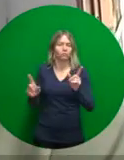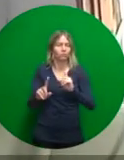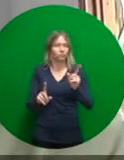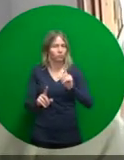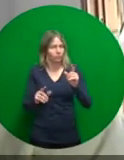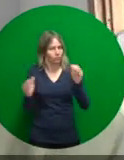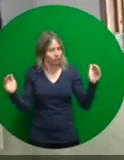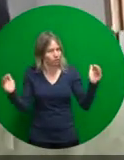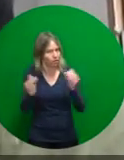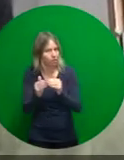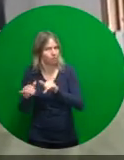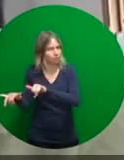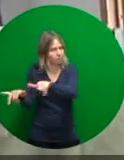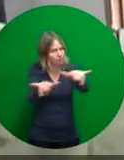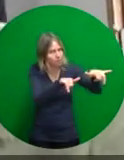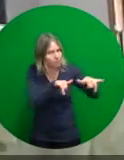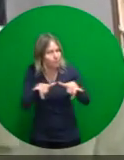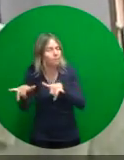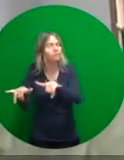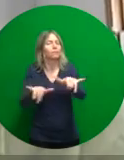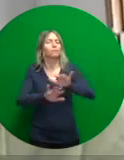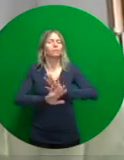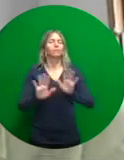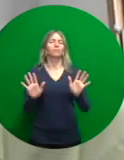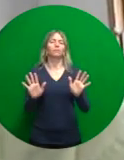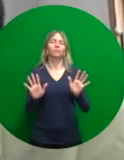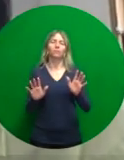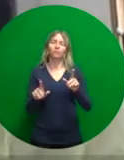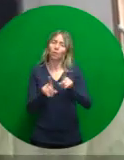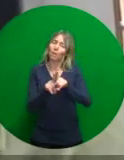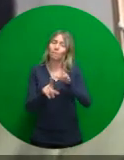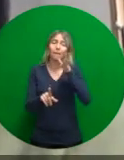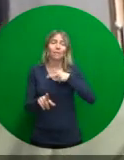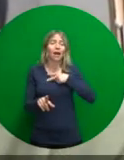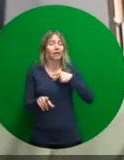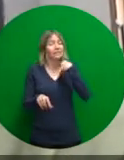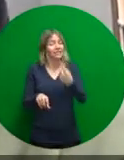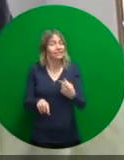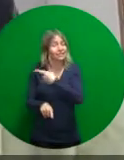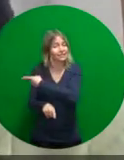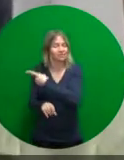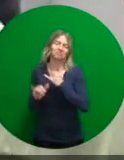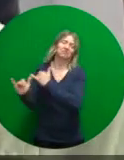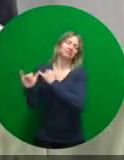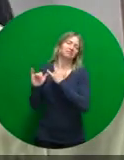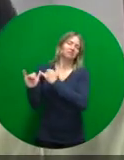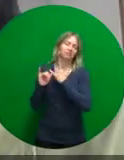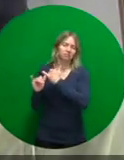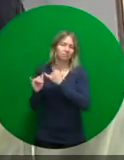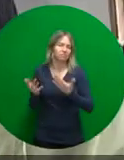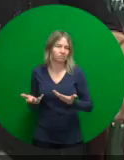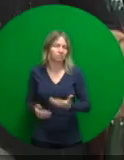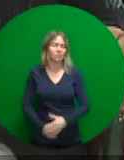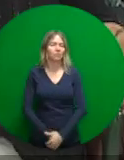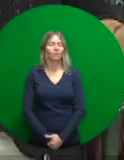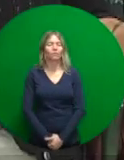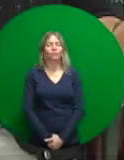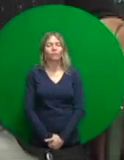Don't mistreat your child just because he or she is deaf. You have to treat them all the same.